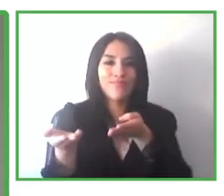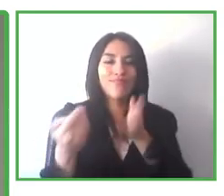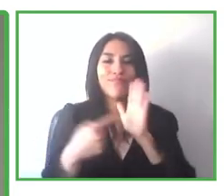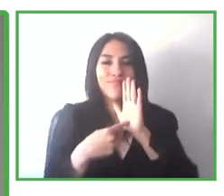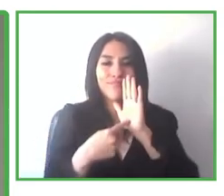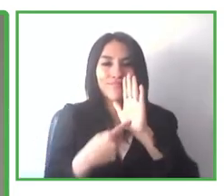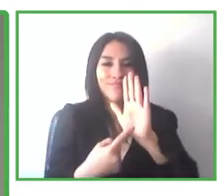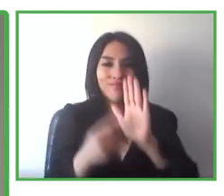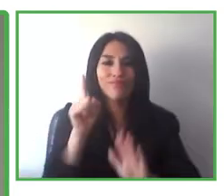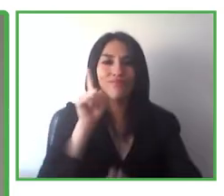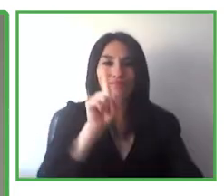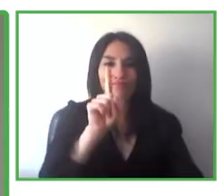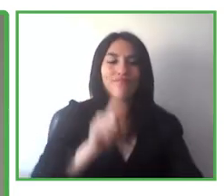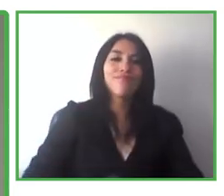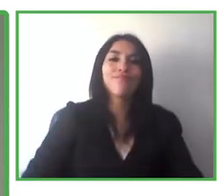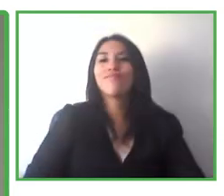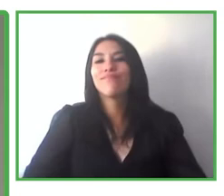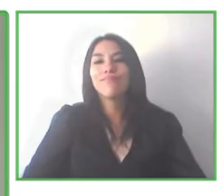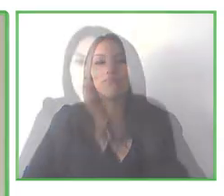Thank you.